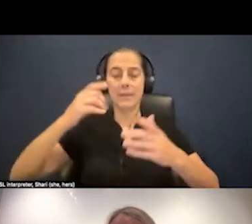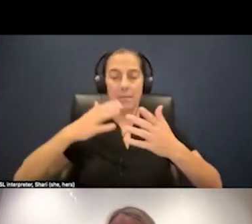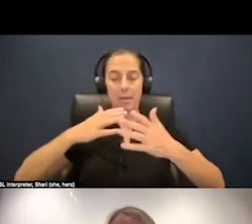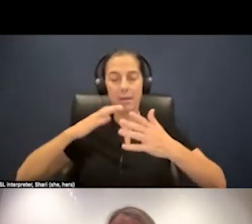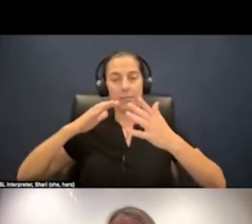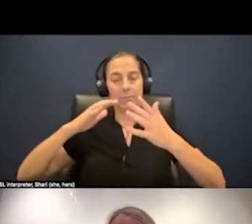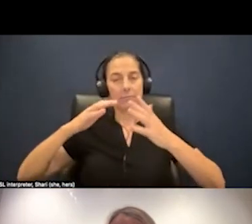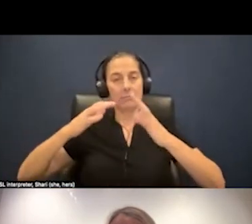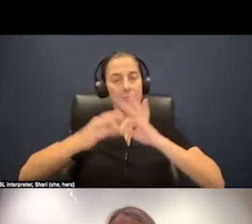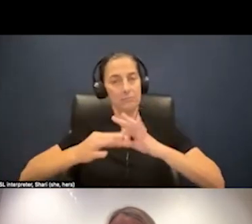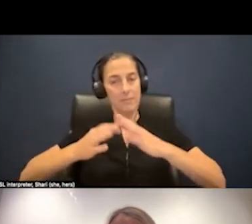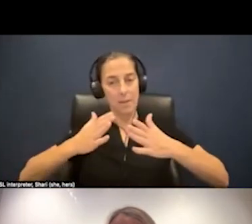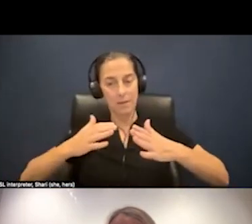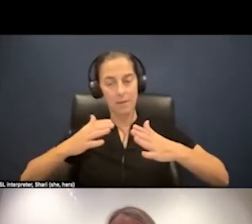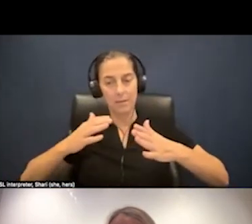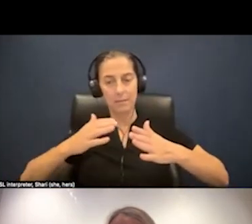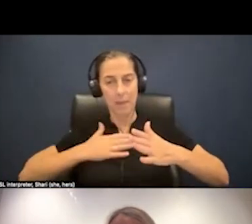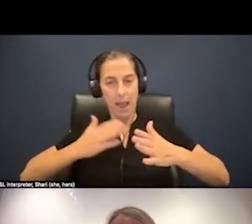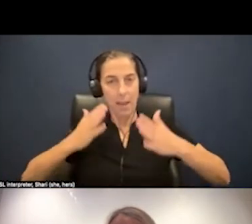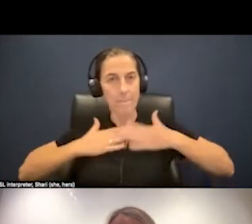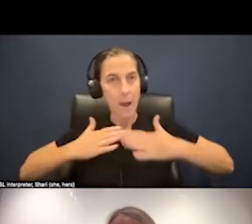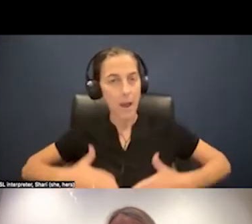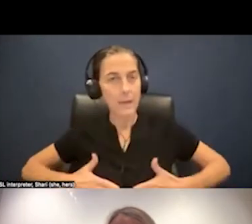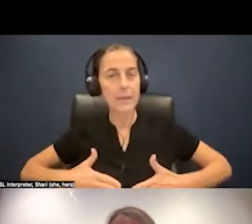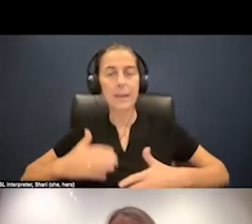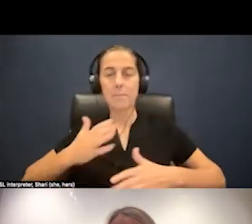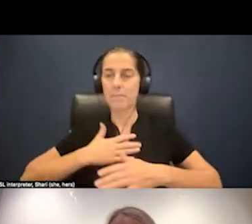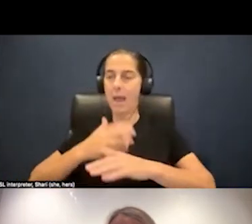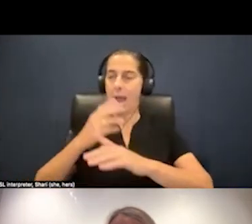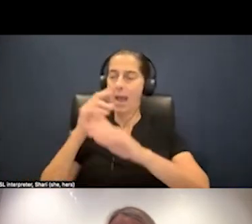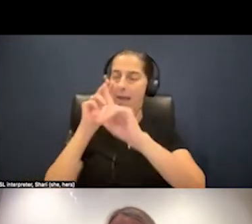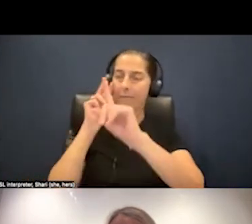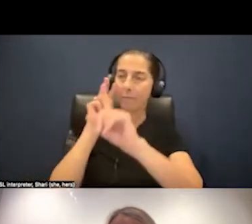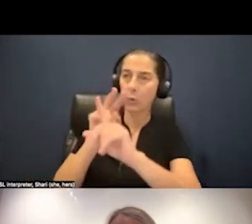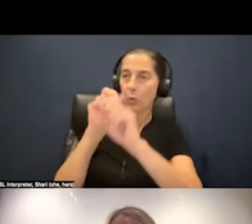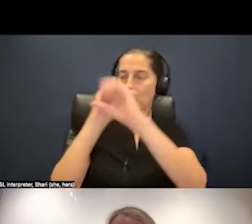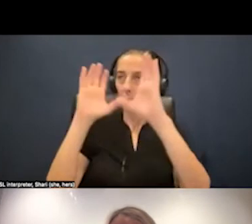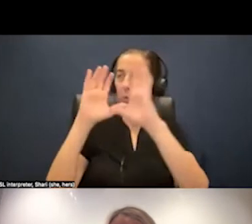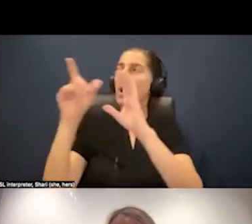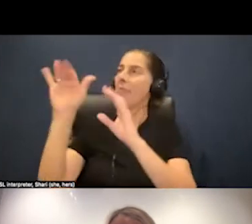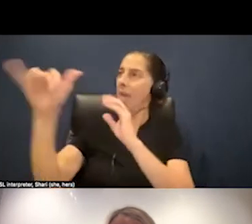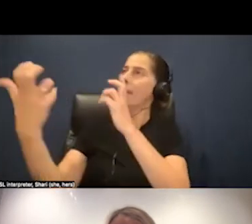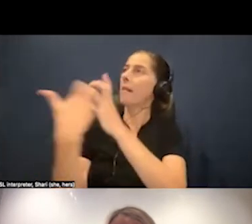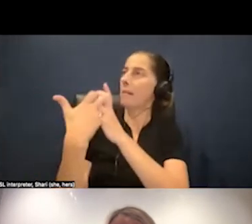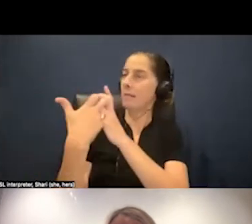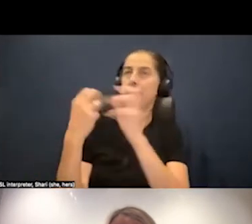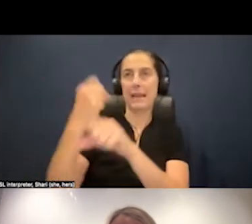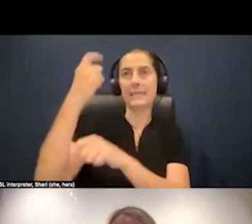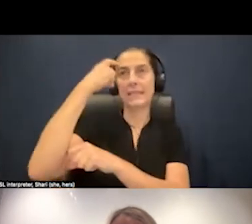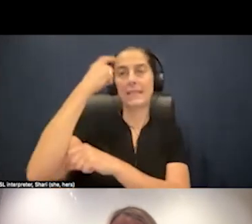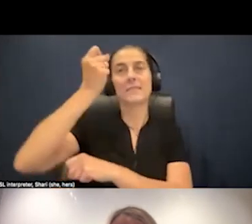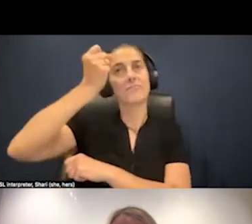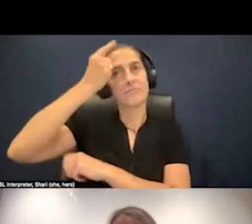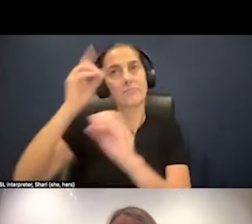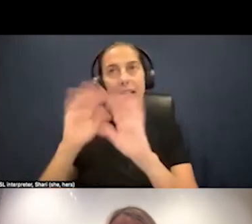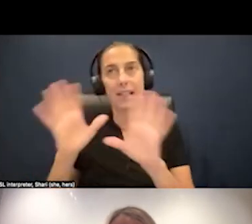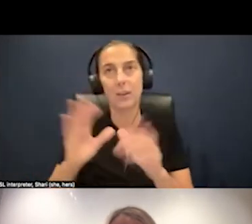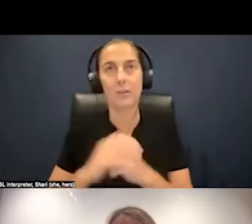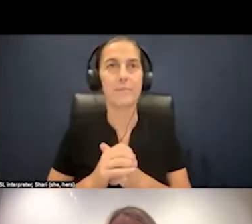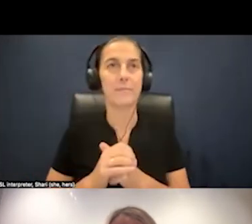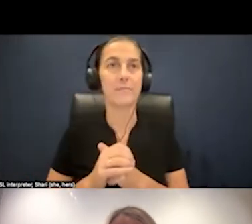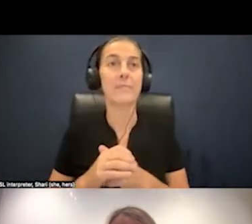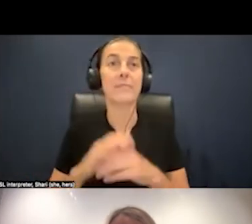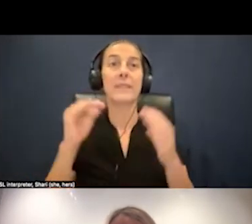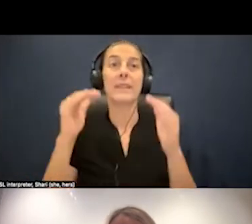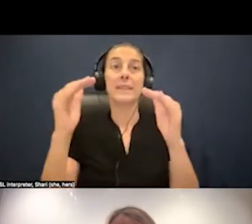meet requests and reasonable accommodations. I'll talk a little bit more about this in a second, but thinking about the